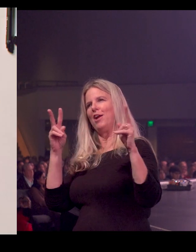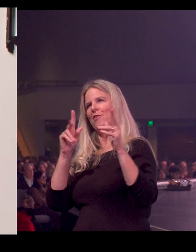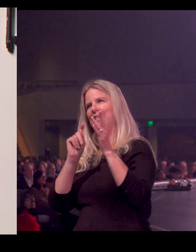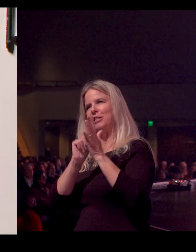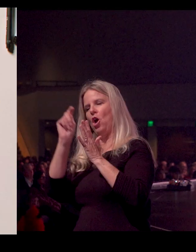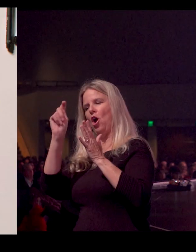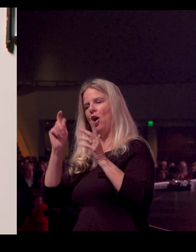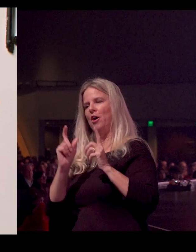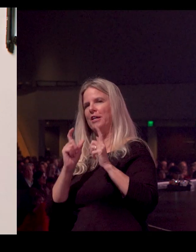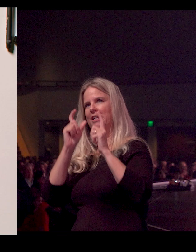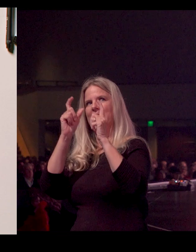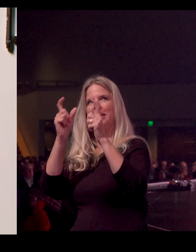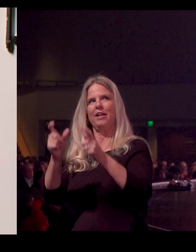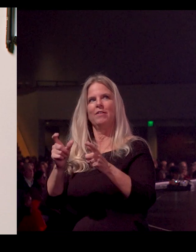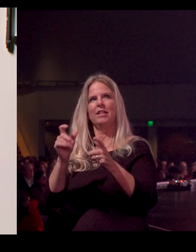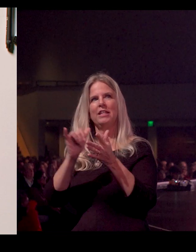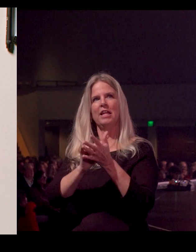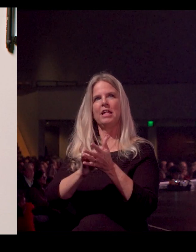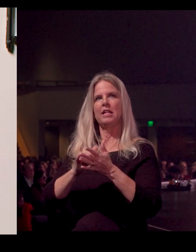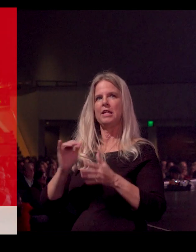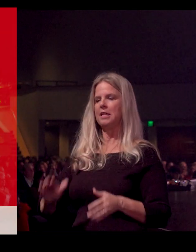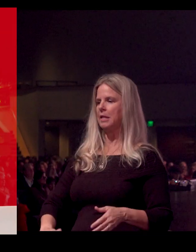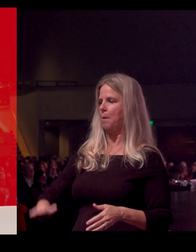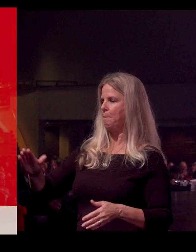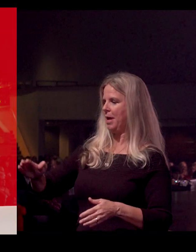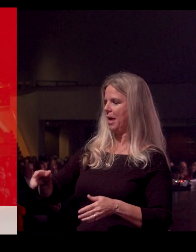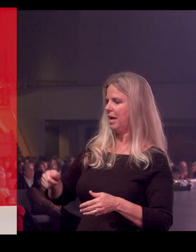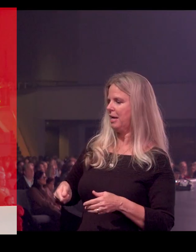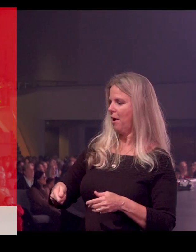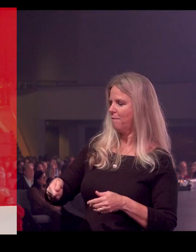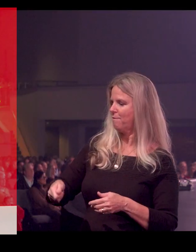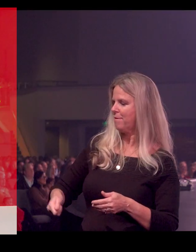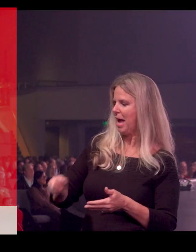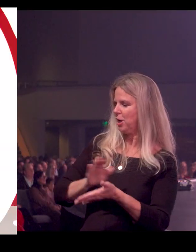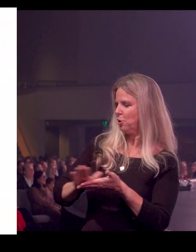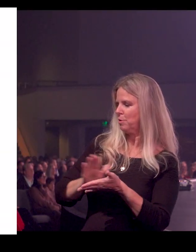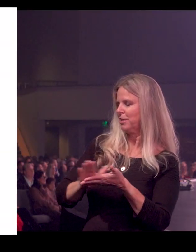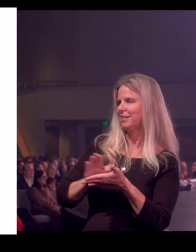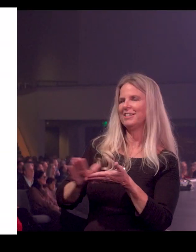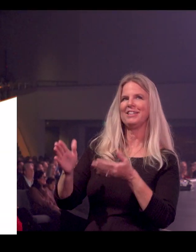cleaner. Pregnant woman with an elf on her shirt. Oh, more math.